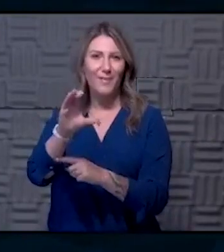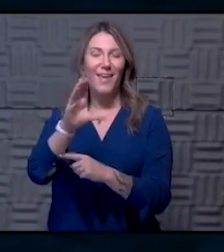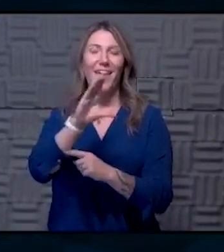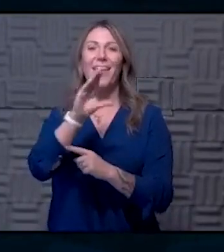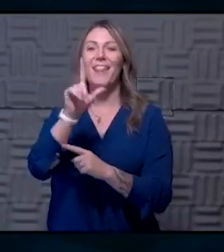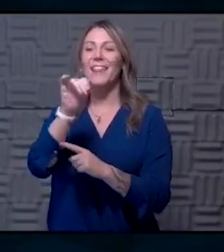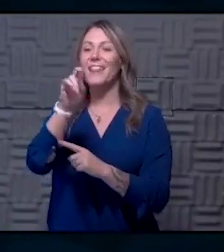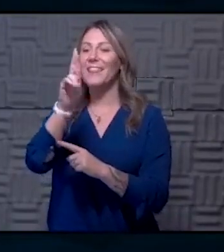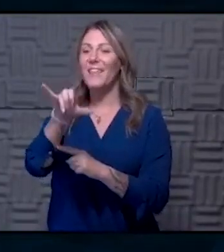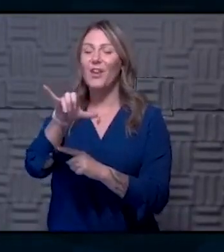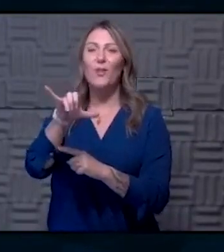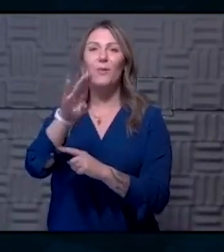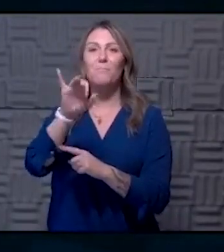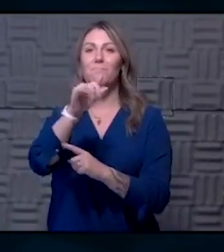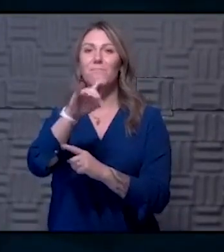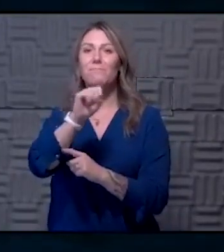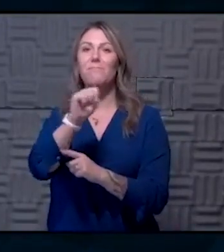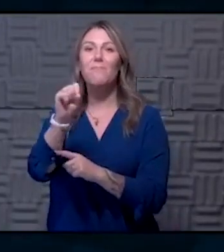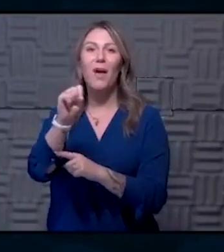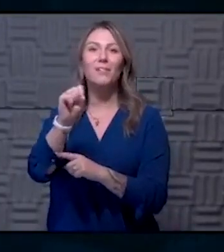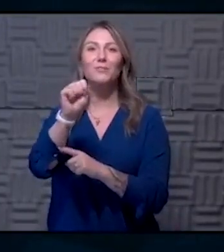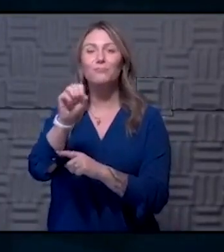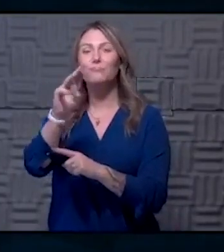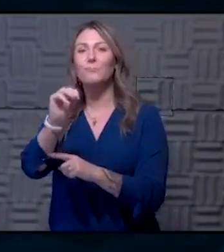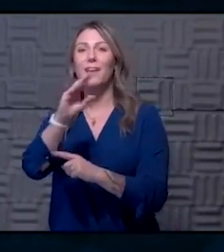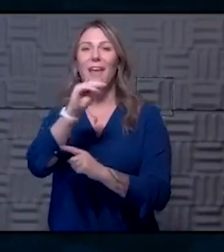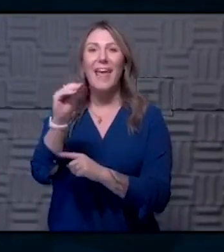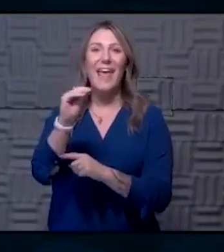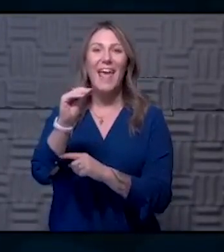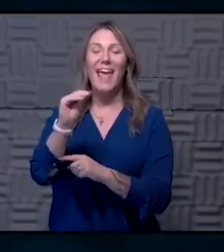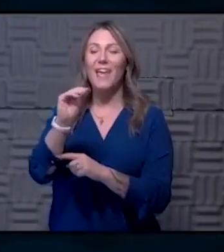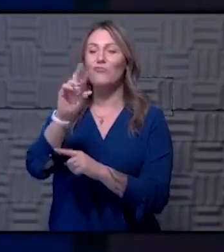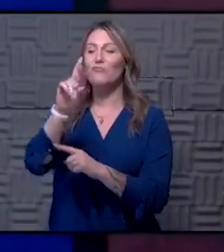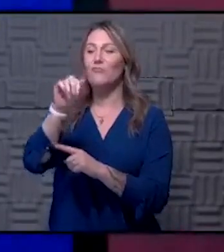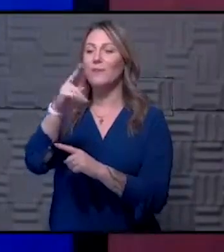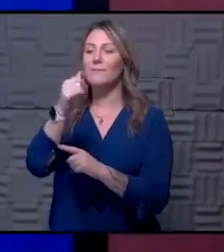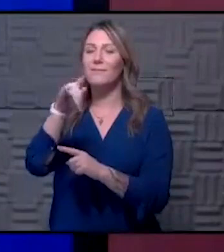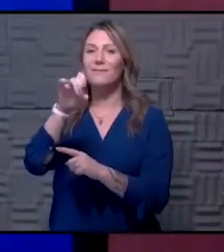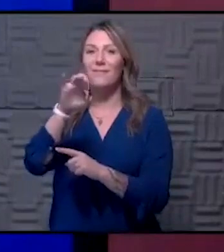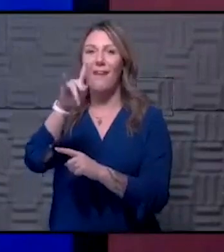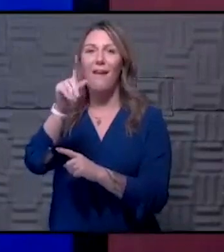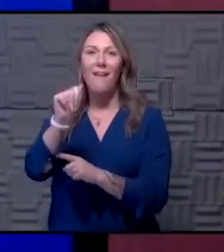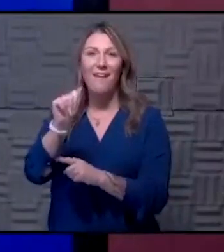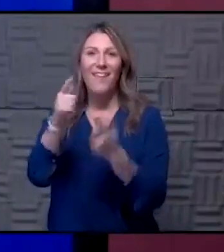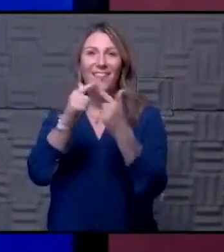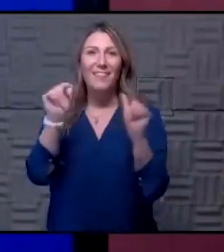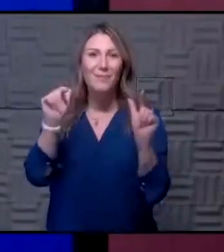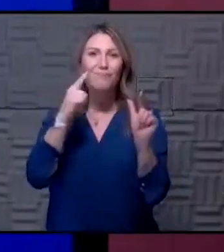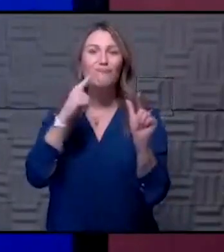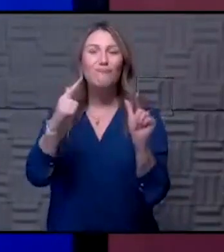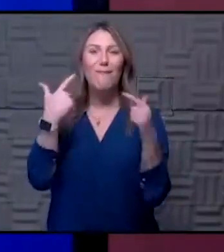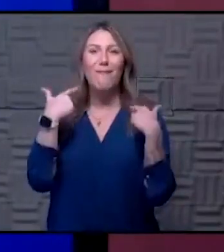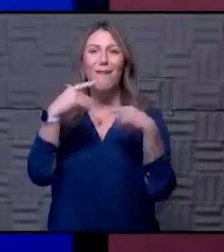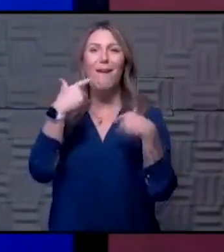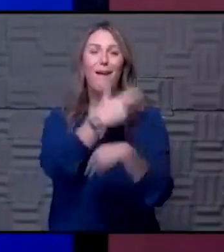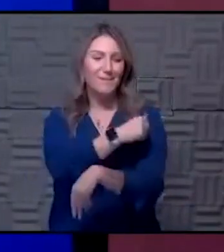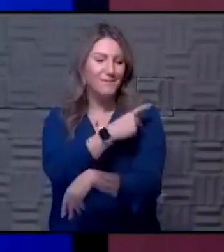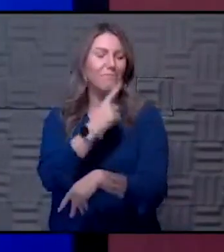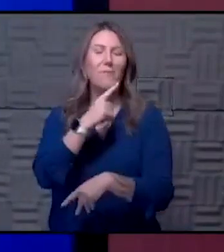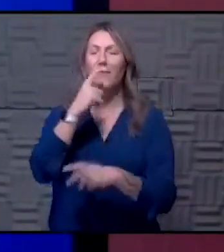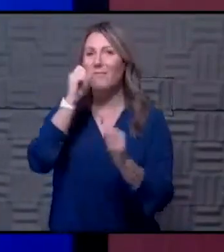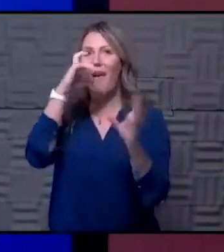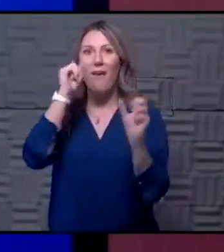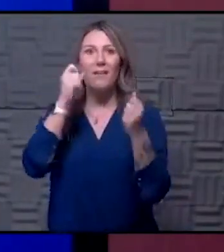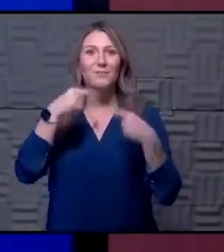Advent Shawnee Mission, and Raghu Adiga from Liberty Hospital. You know, we've had a great conversation with them before. It's going to be such a fascinating one today because we've talked with